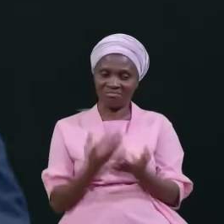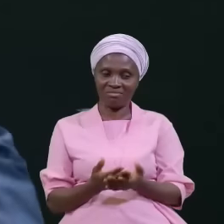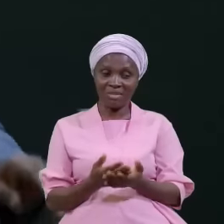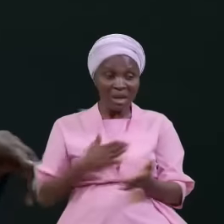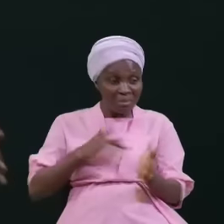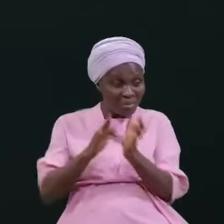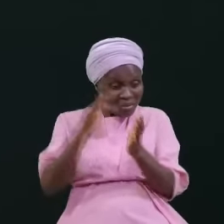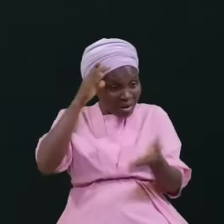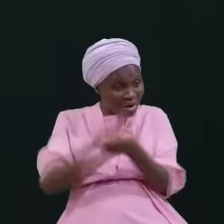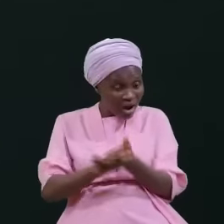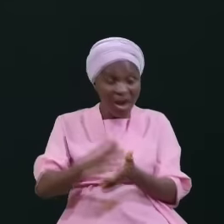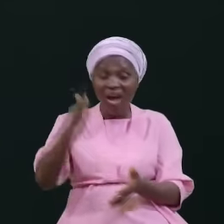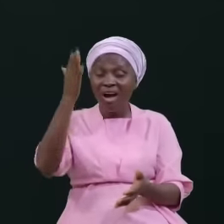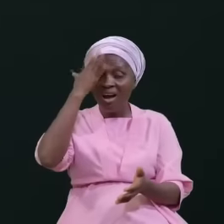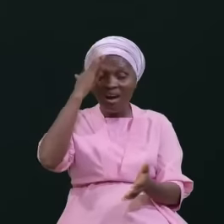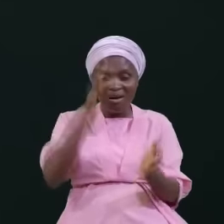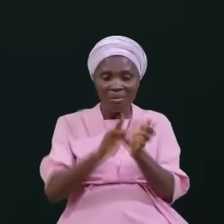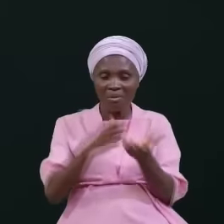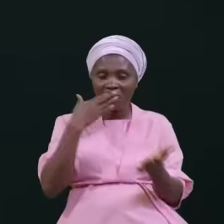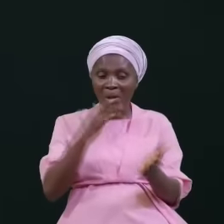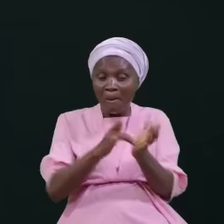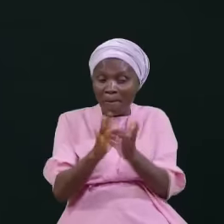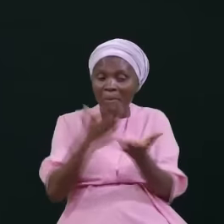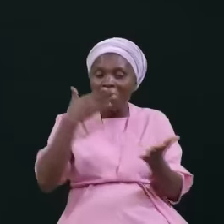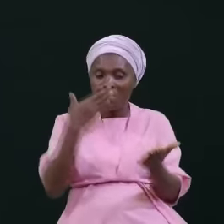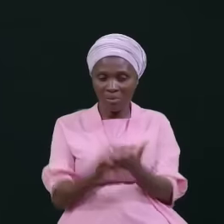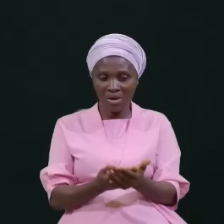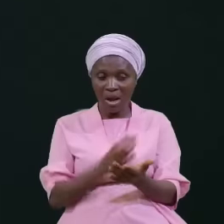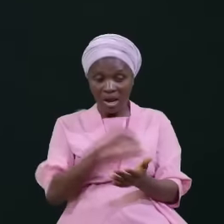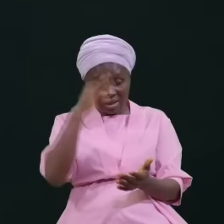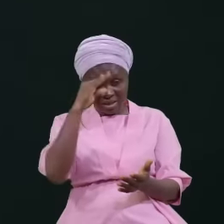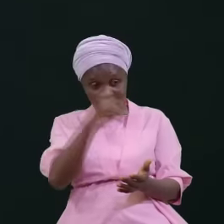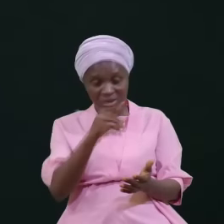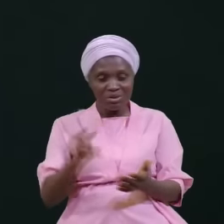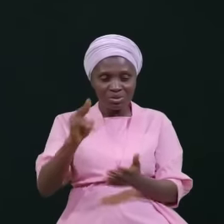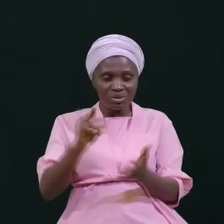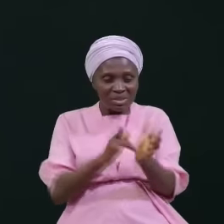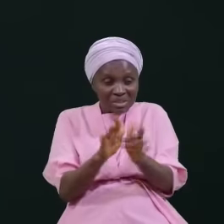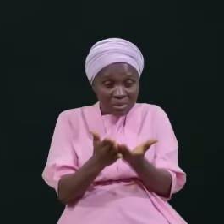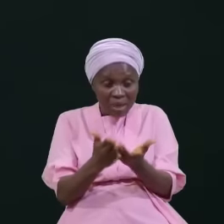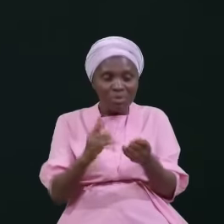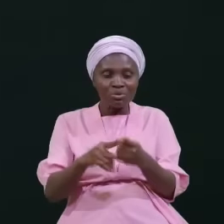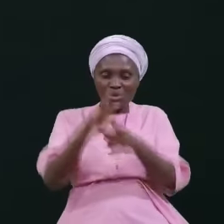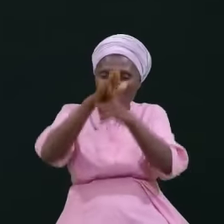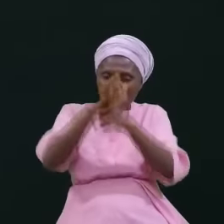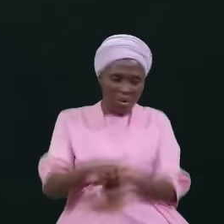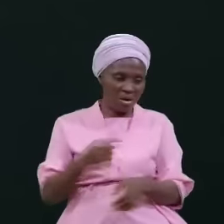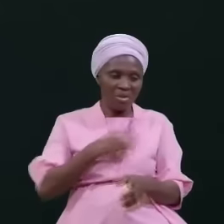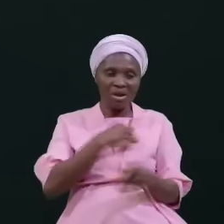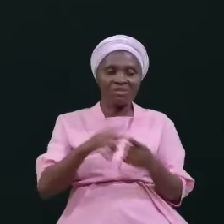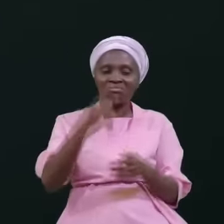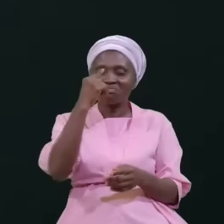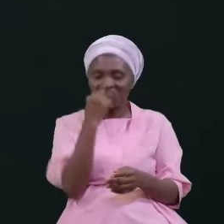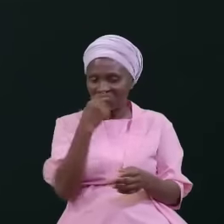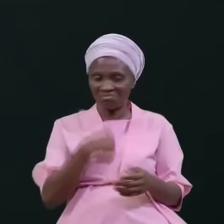and he uses the Bible to attack me, to suppress me, and to silence me. And